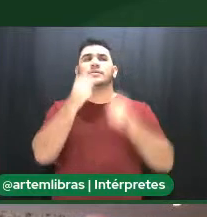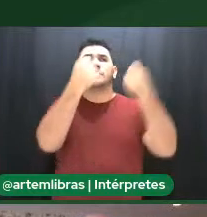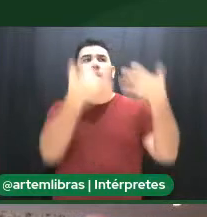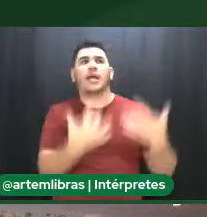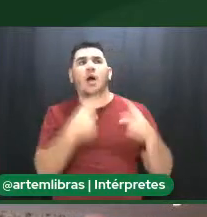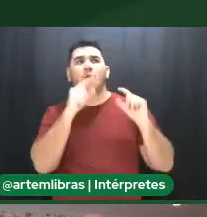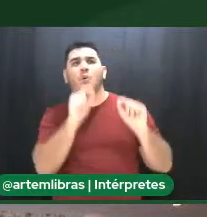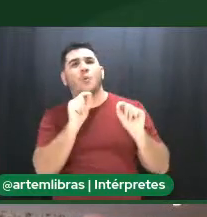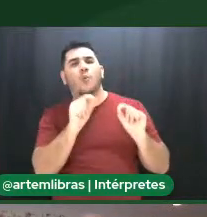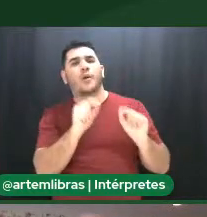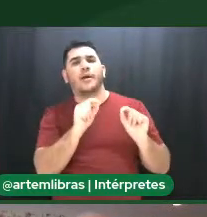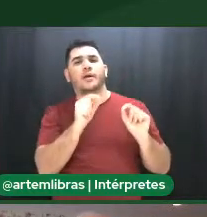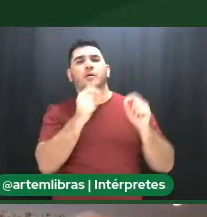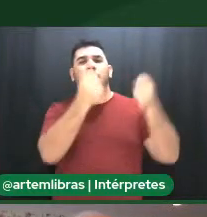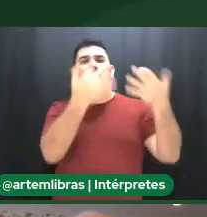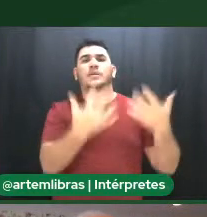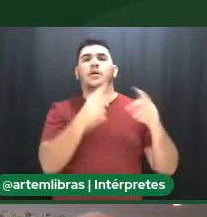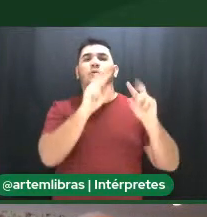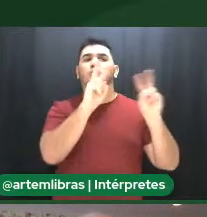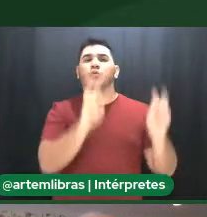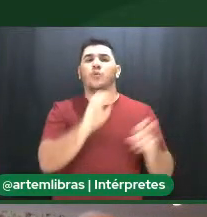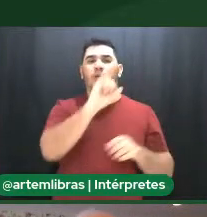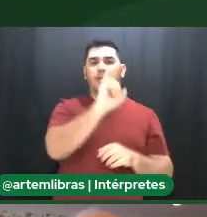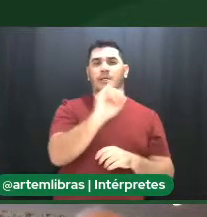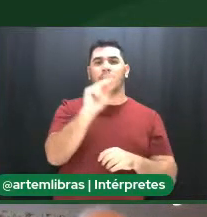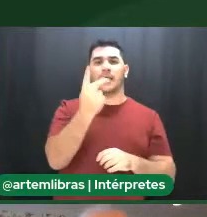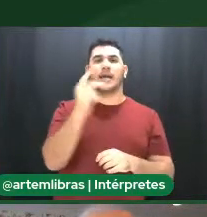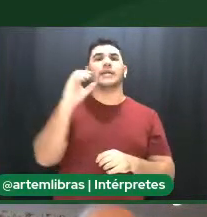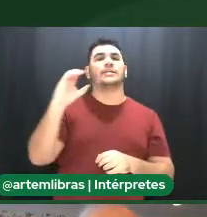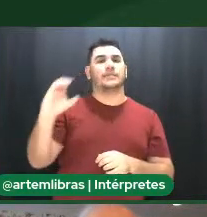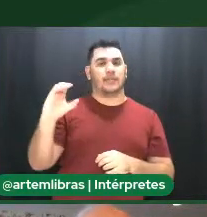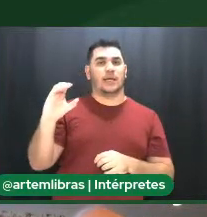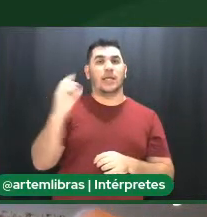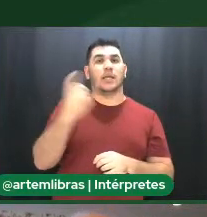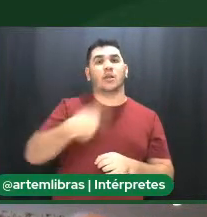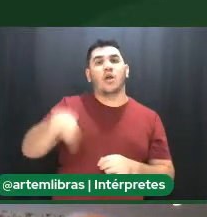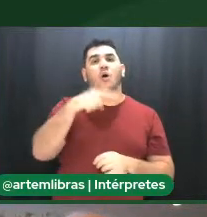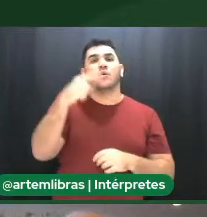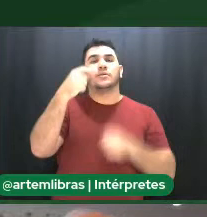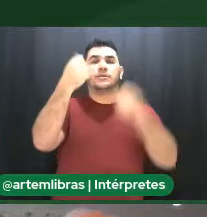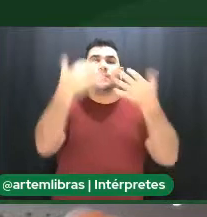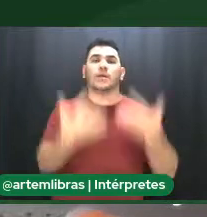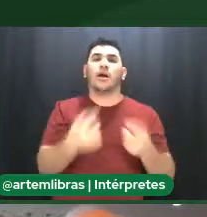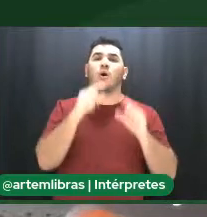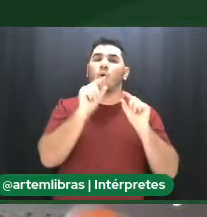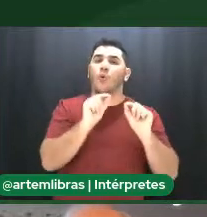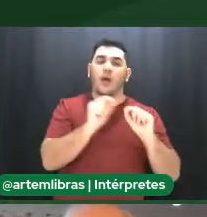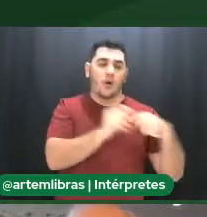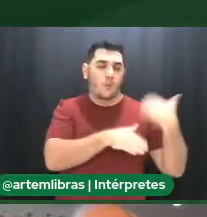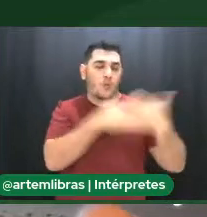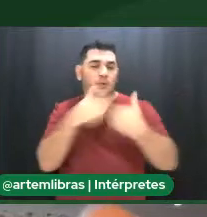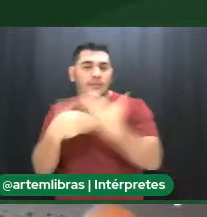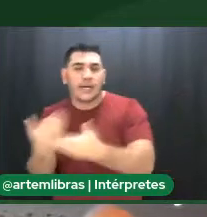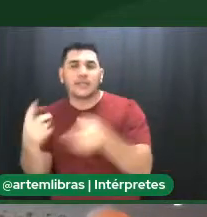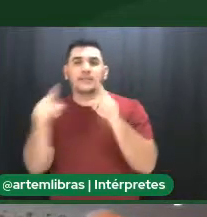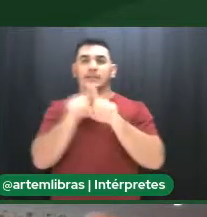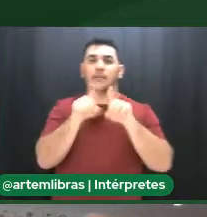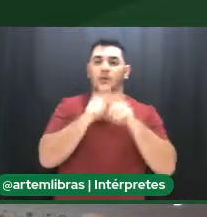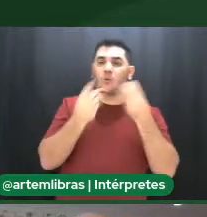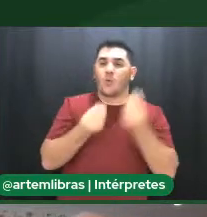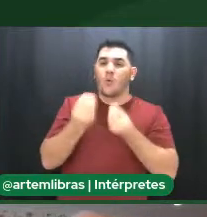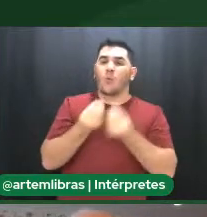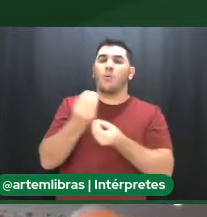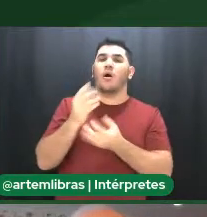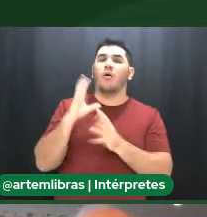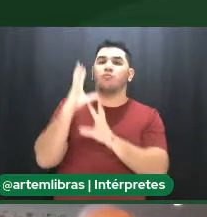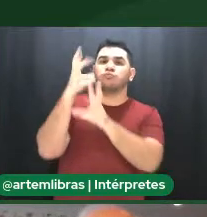it? And it's a notion that has process and product. It brings forward to the world of AI.